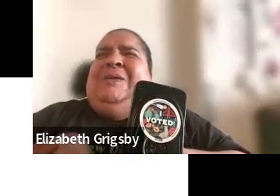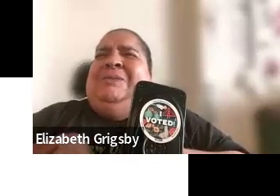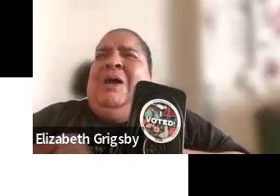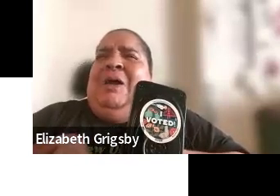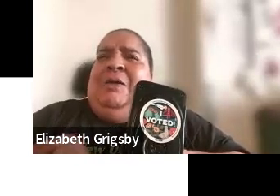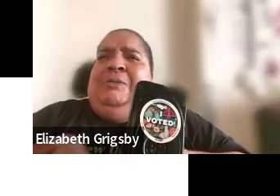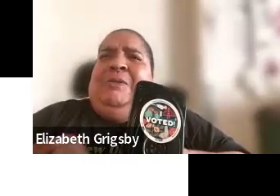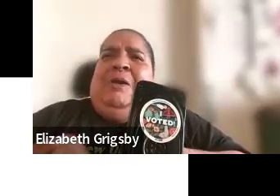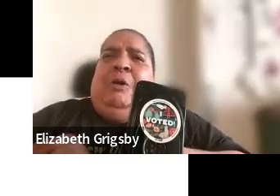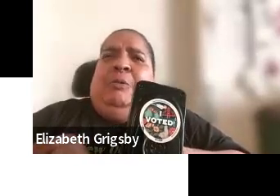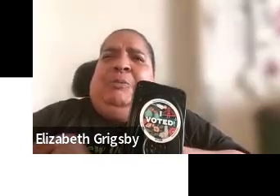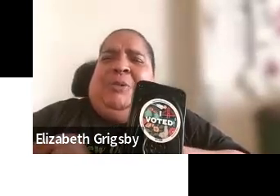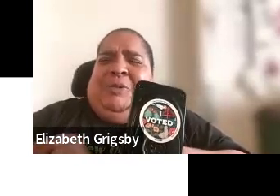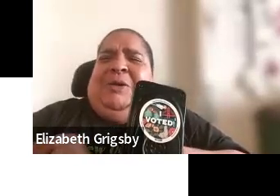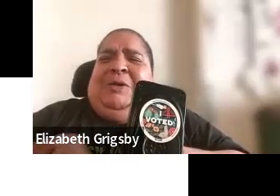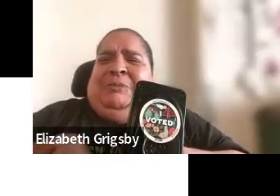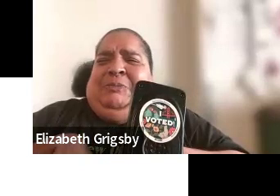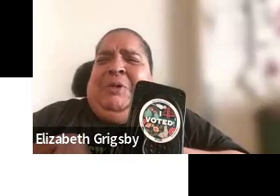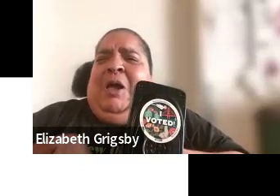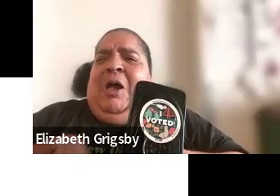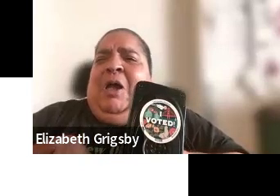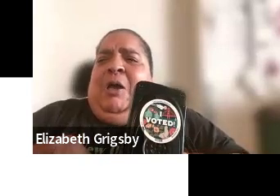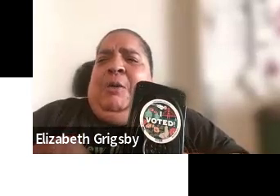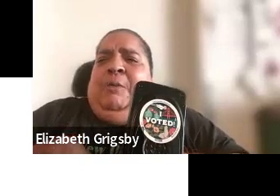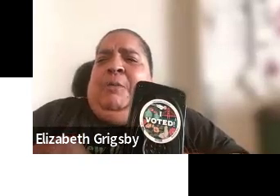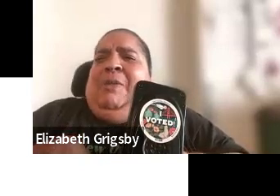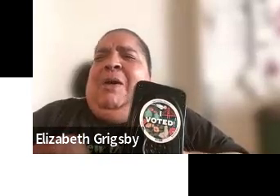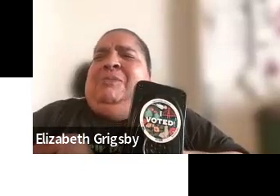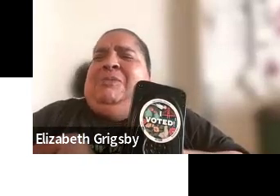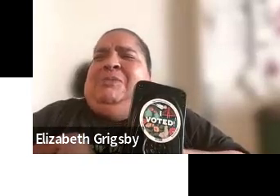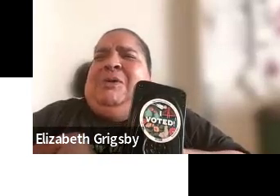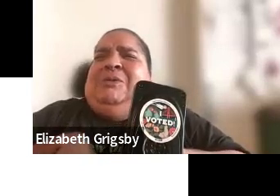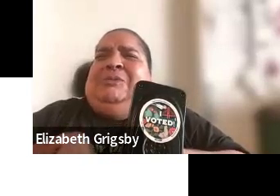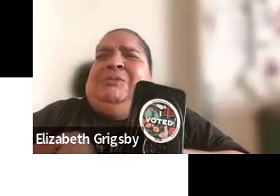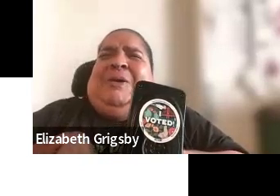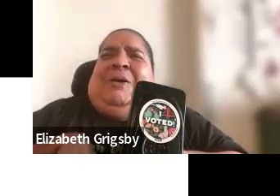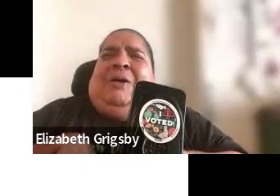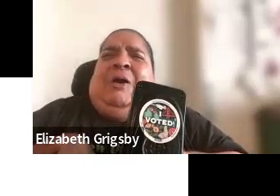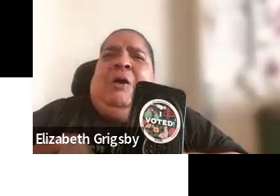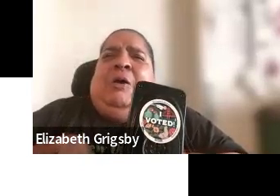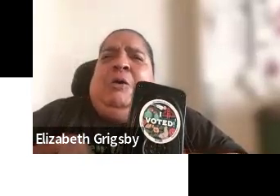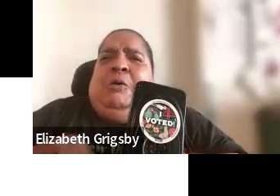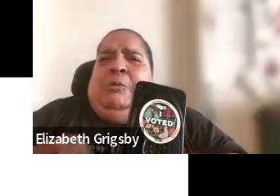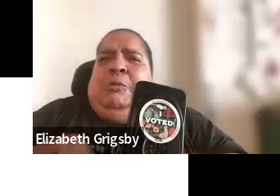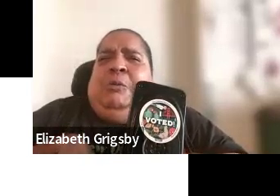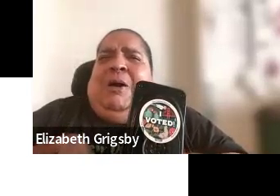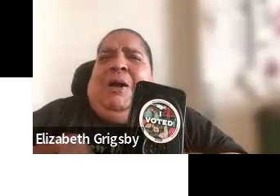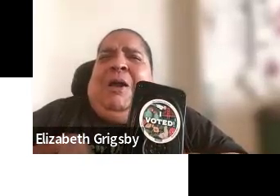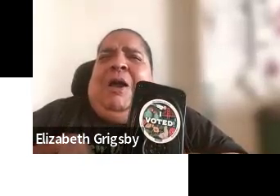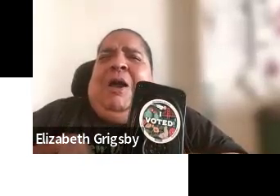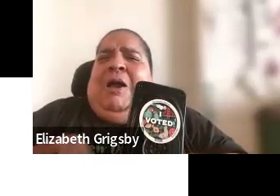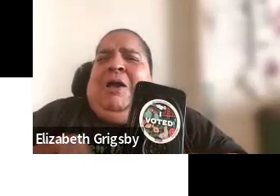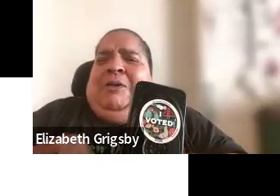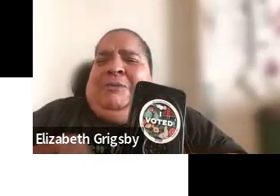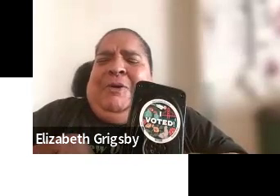important that they are believed. That's another thing